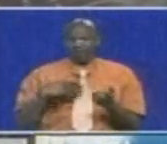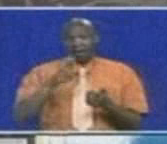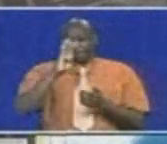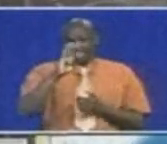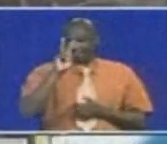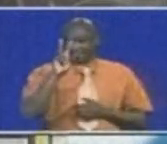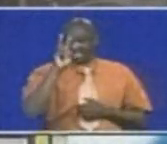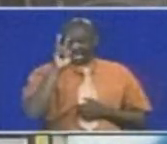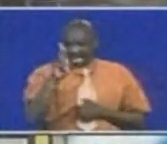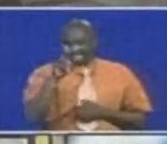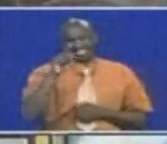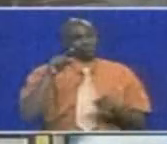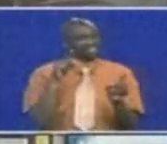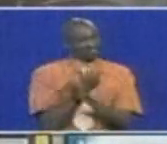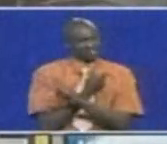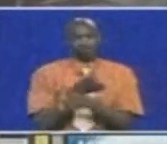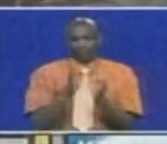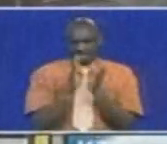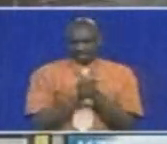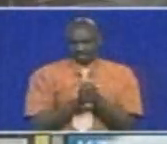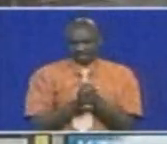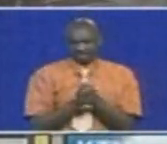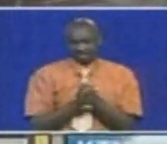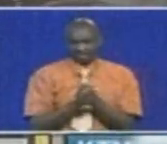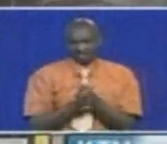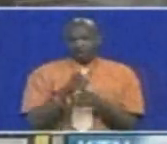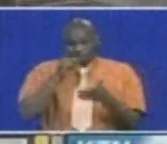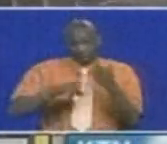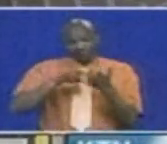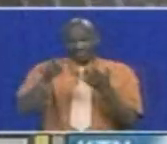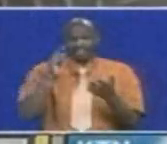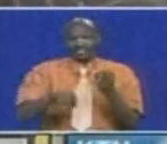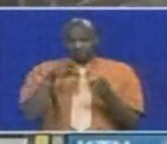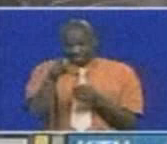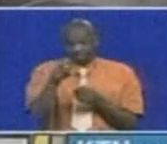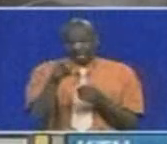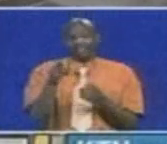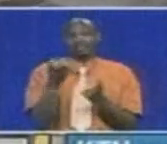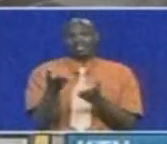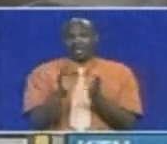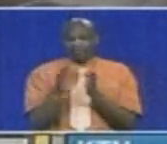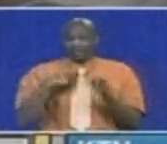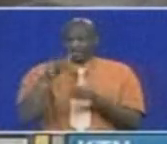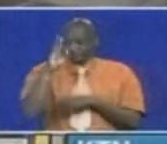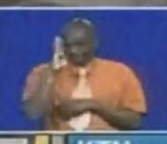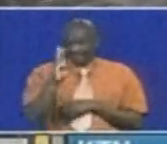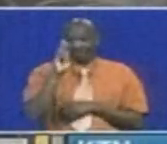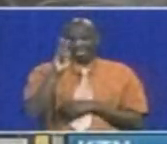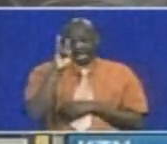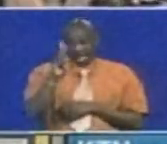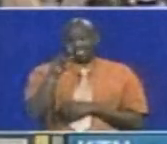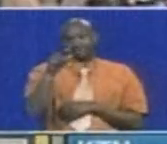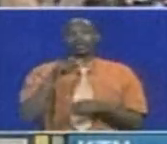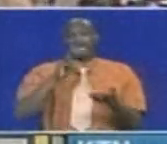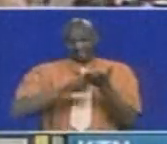separate component from the EVID. What failed was the EVID, but this other one, the BVR, was successful, and that's why we have a